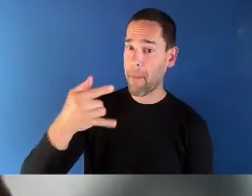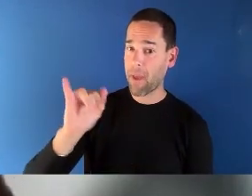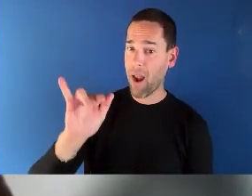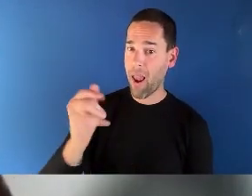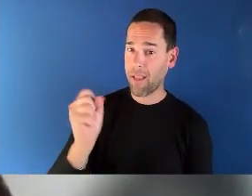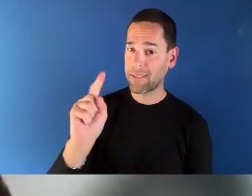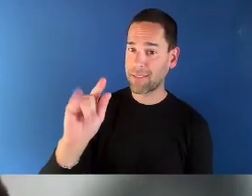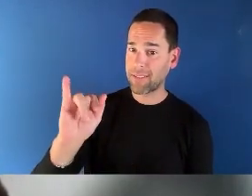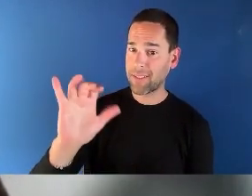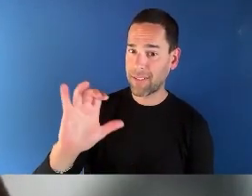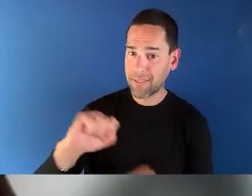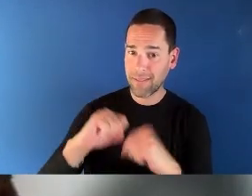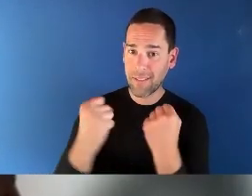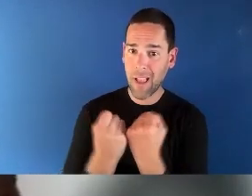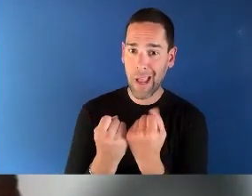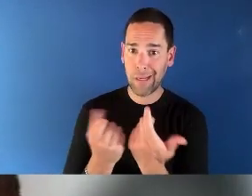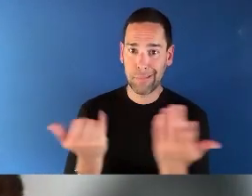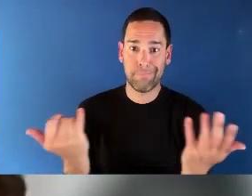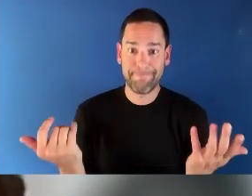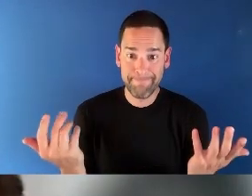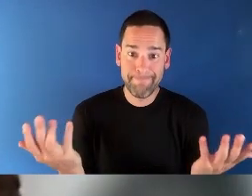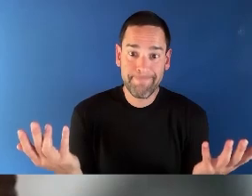about